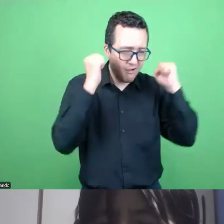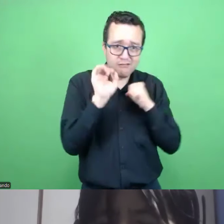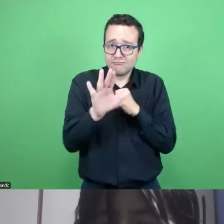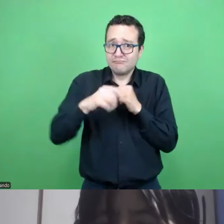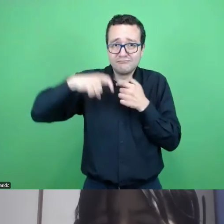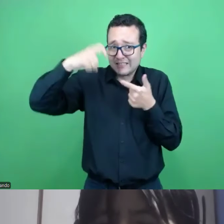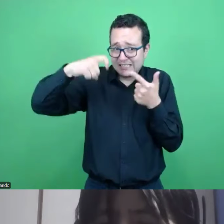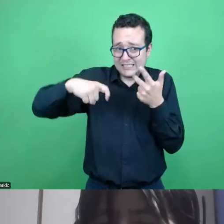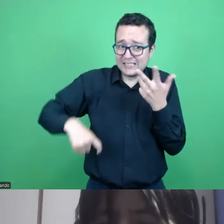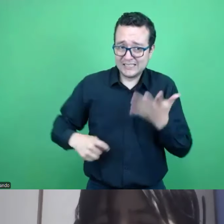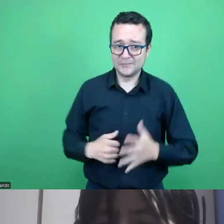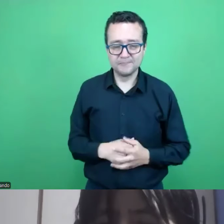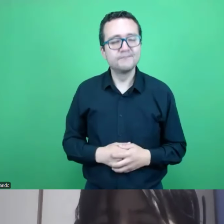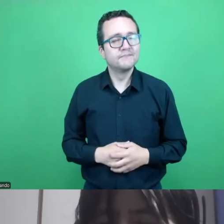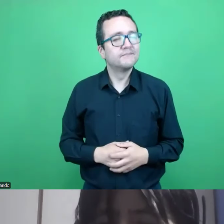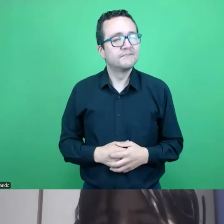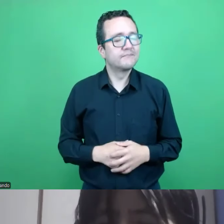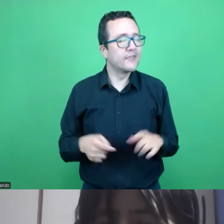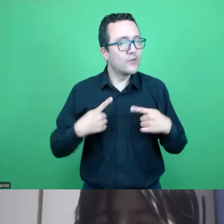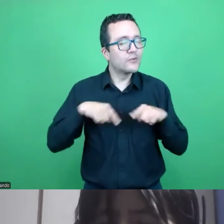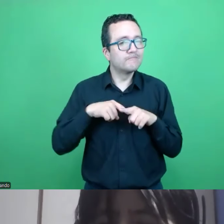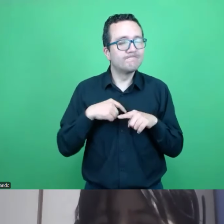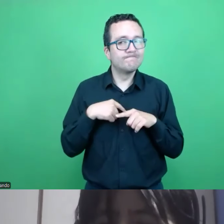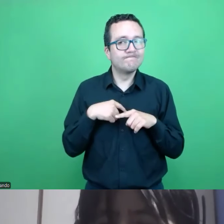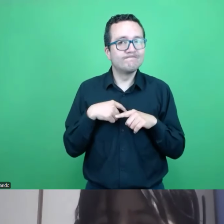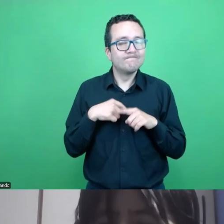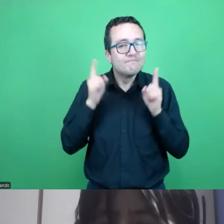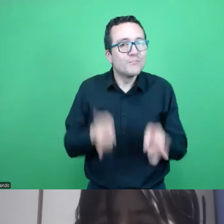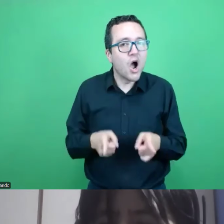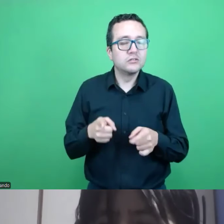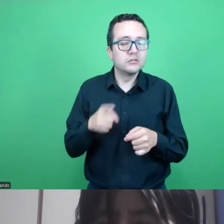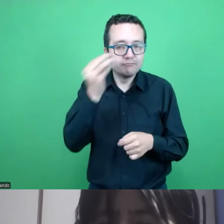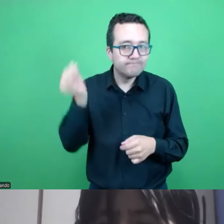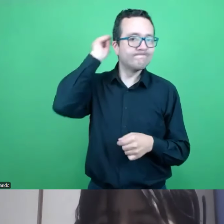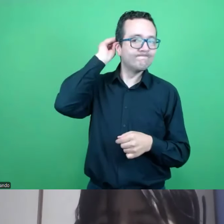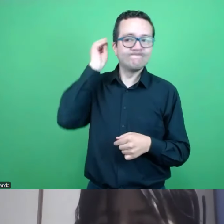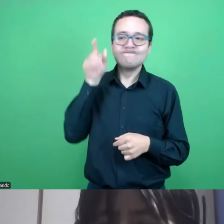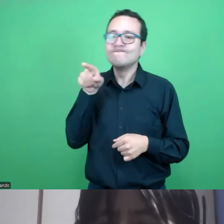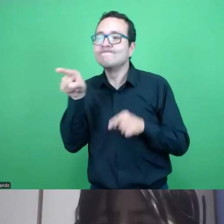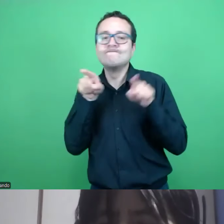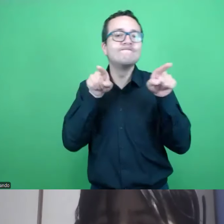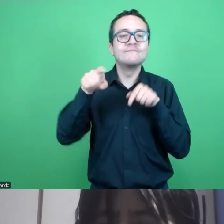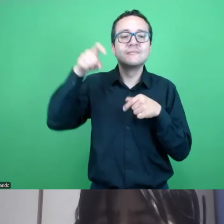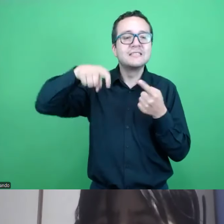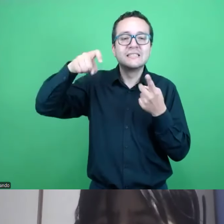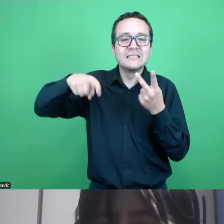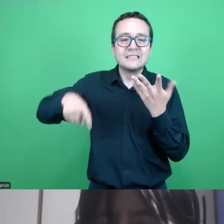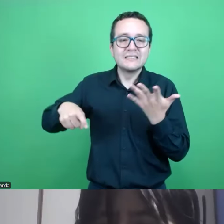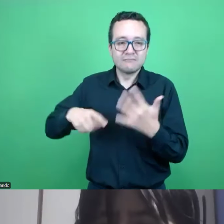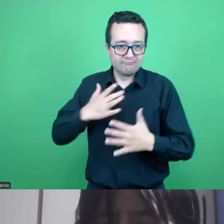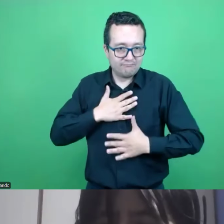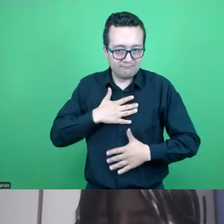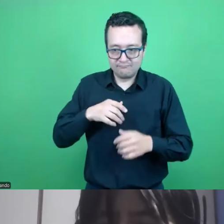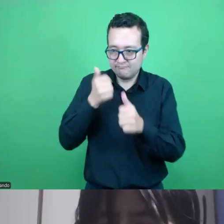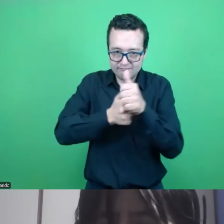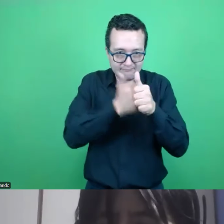sangat don't do besar them, that membuat will kita tidak become bisa a barrier terpenuhi or a hak-haknya huge sebagai obstacles orang later dengan on that will disabilitas prevent begitu. us to Sehingga fulfill the itulah rights